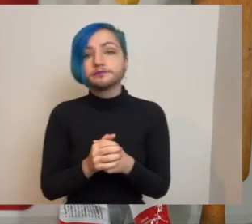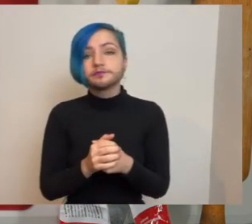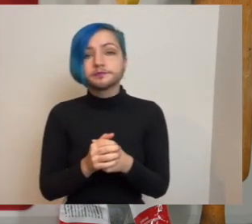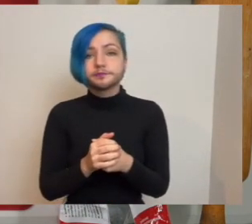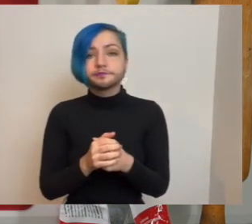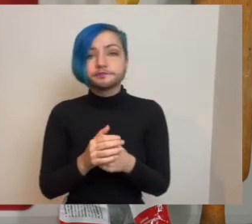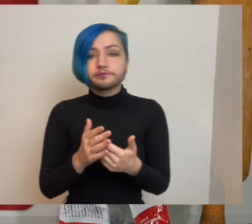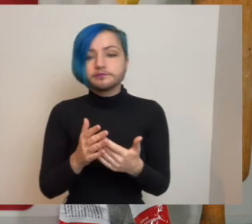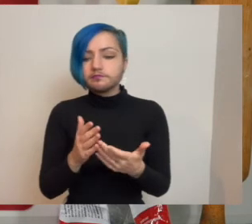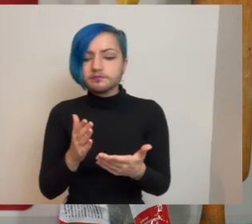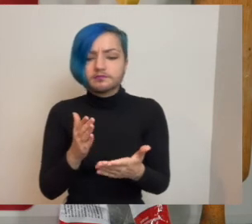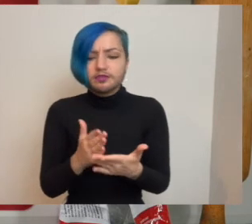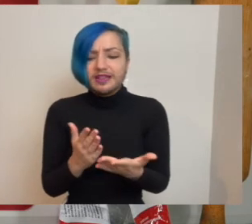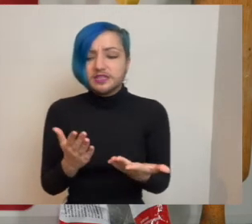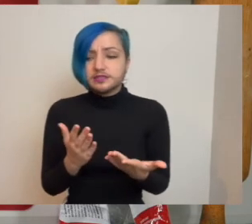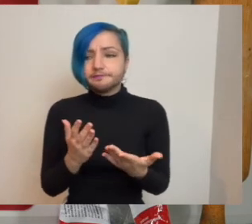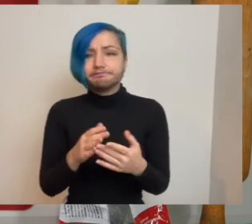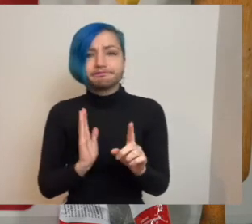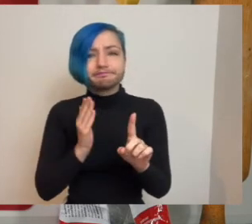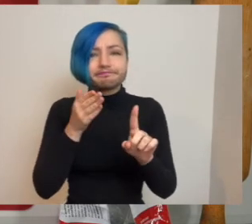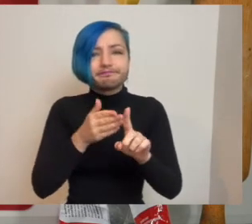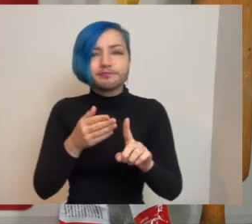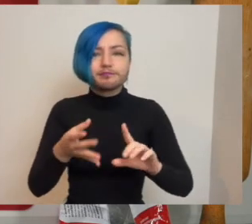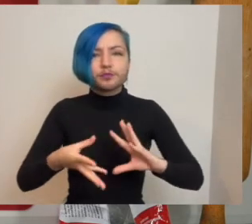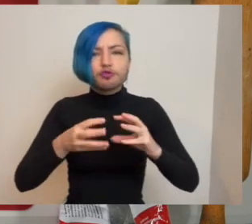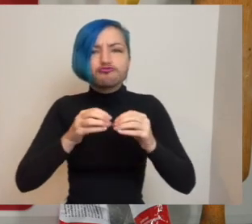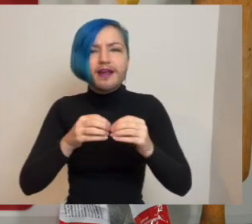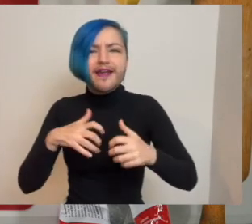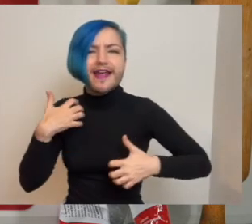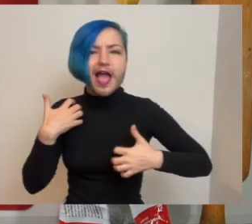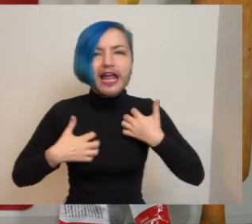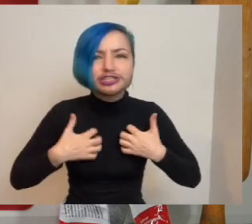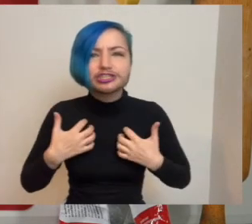to, you know, add sort of some kind of energy to